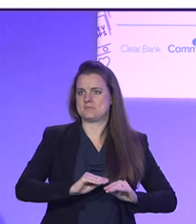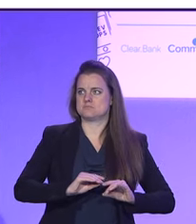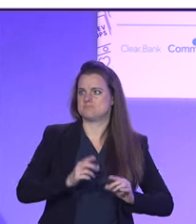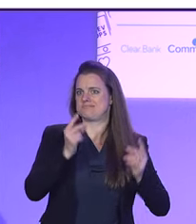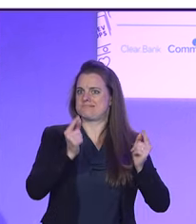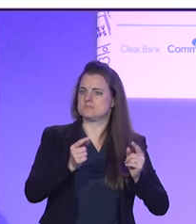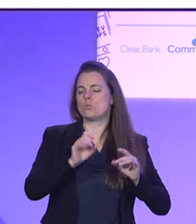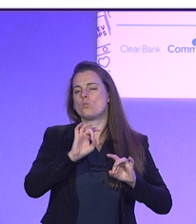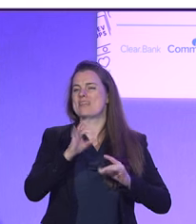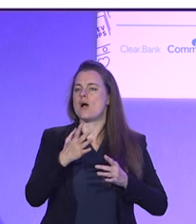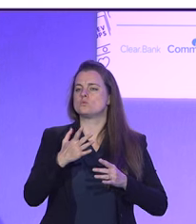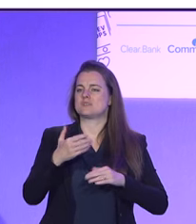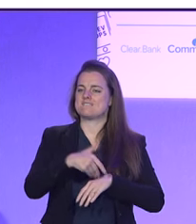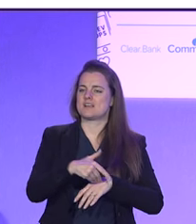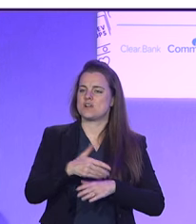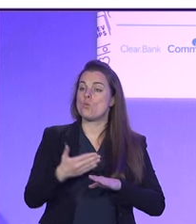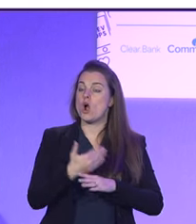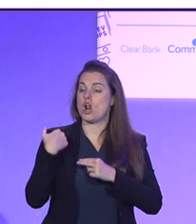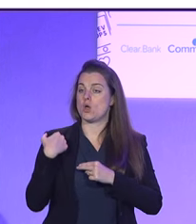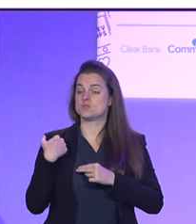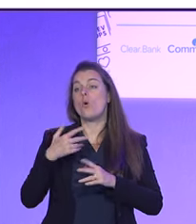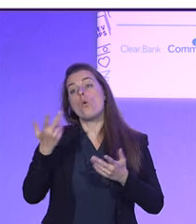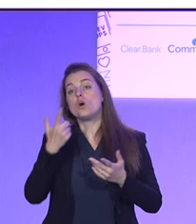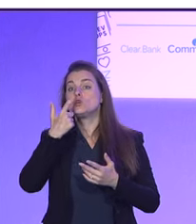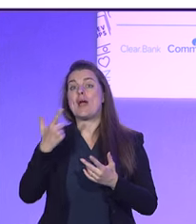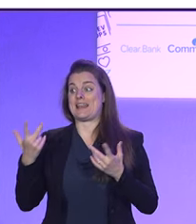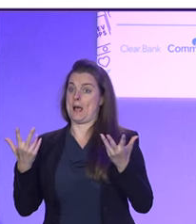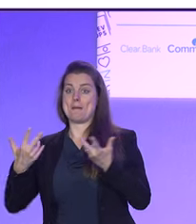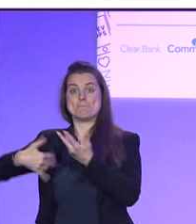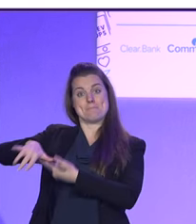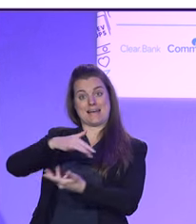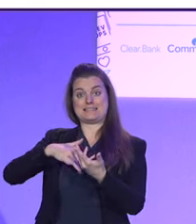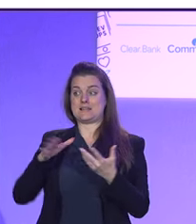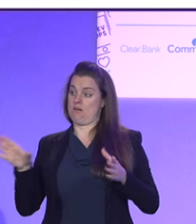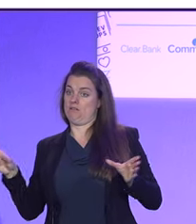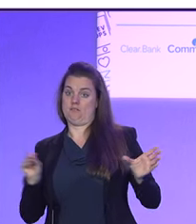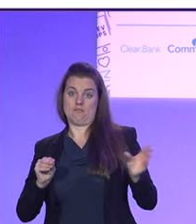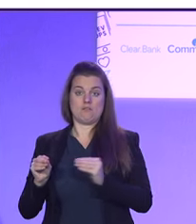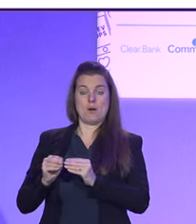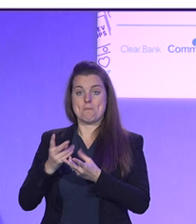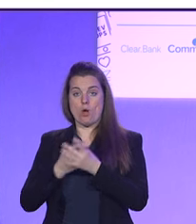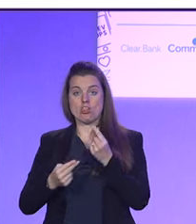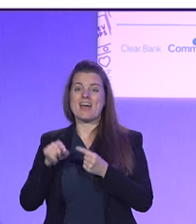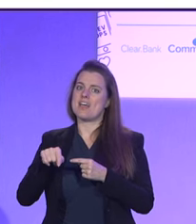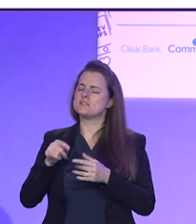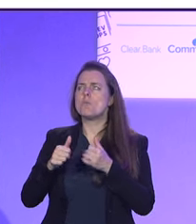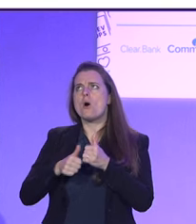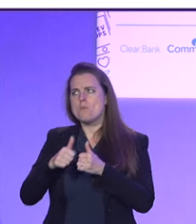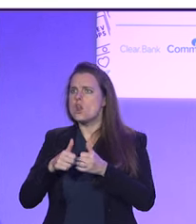You can also use a mix of on-demand and spot, which is a very popular strategy, for example, for auto-scaling.